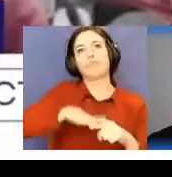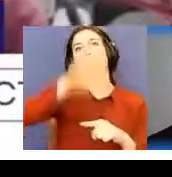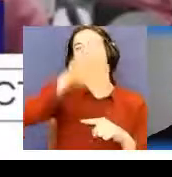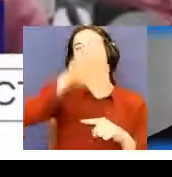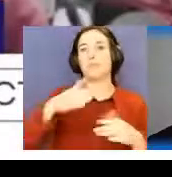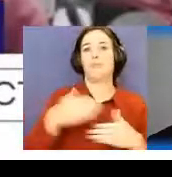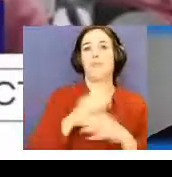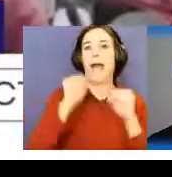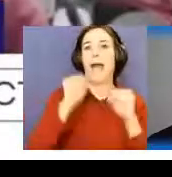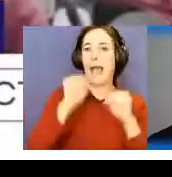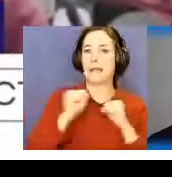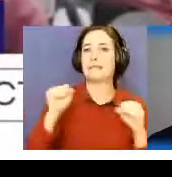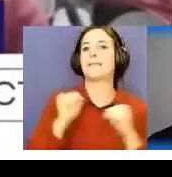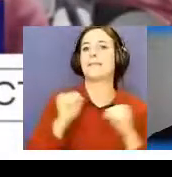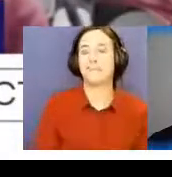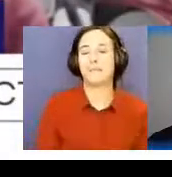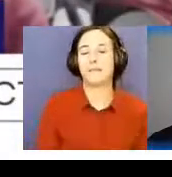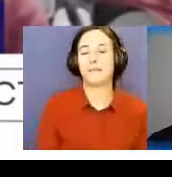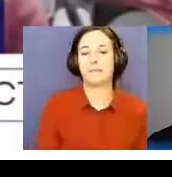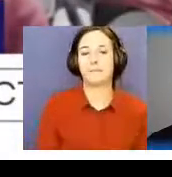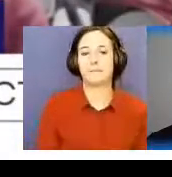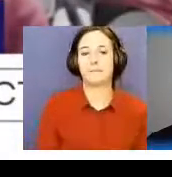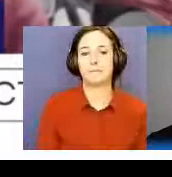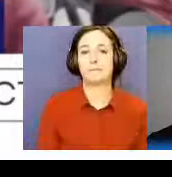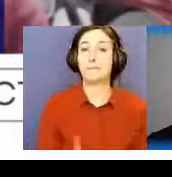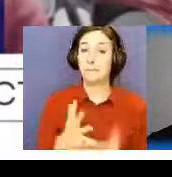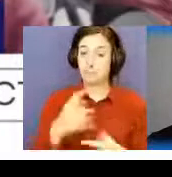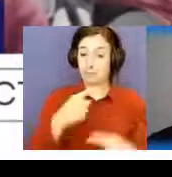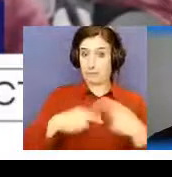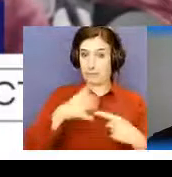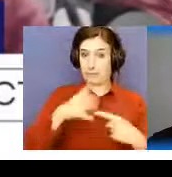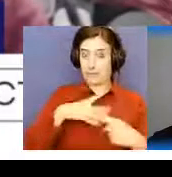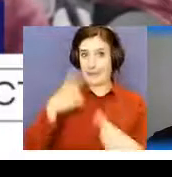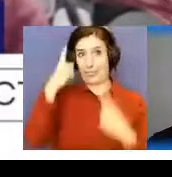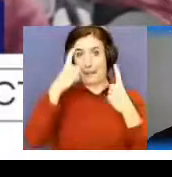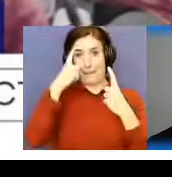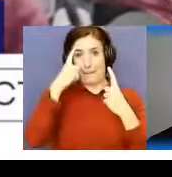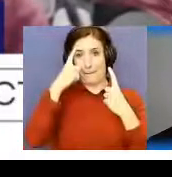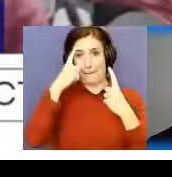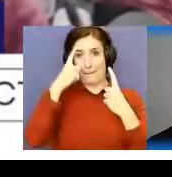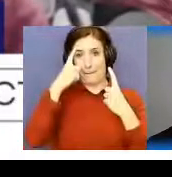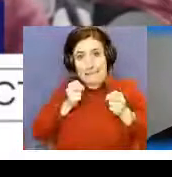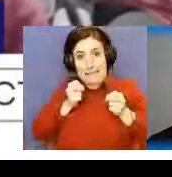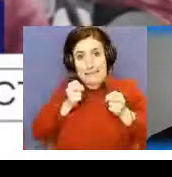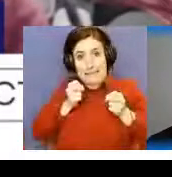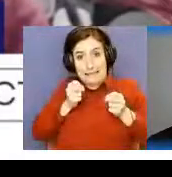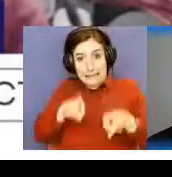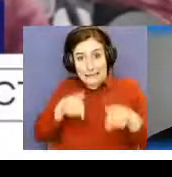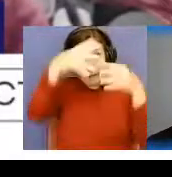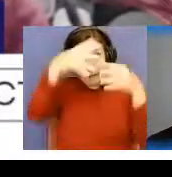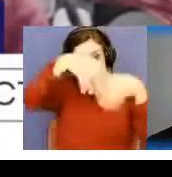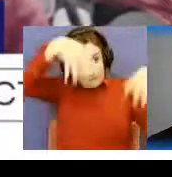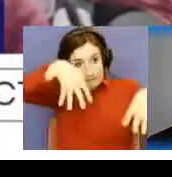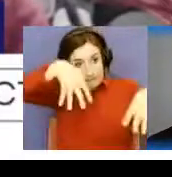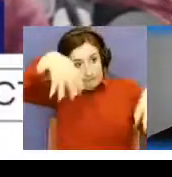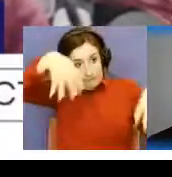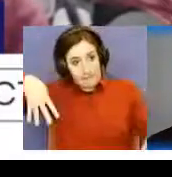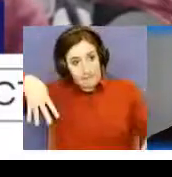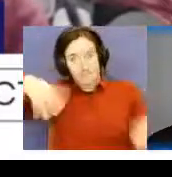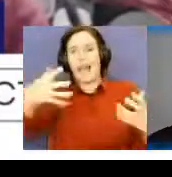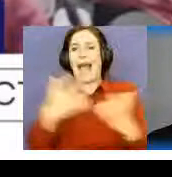But in order to stimulate system change and a whole system approach, we need to change social, cultural, organisational